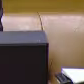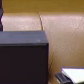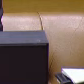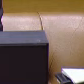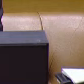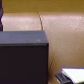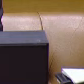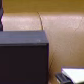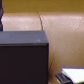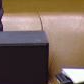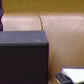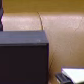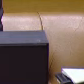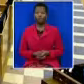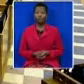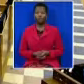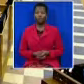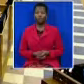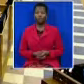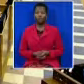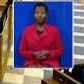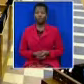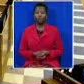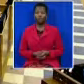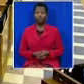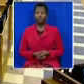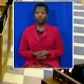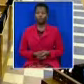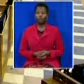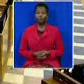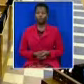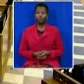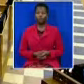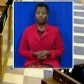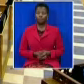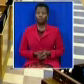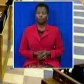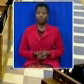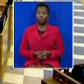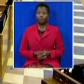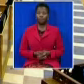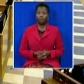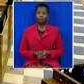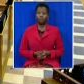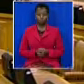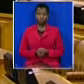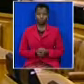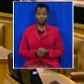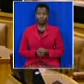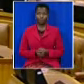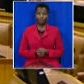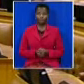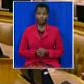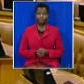a way of trying to combat that particular problem. We've lost a lot of millions in this country, which otherwise could have been used for